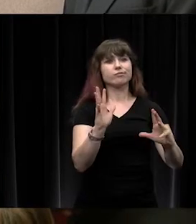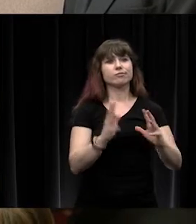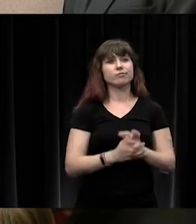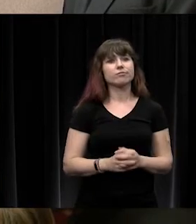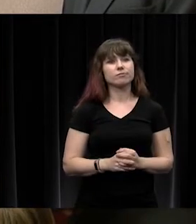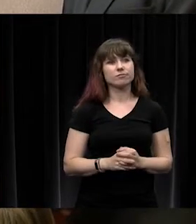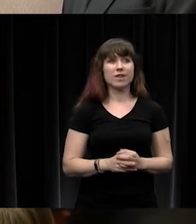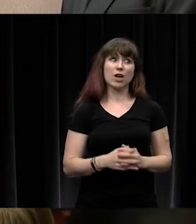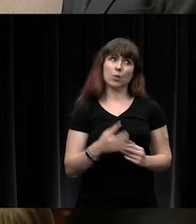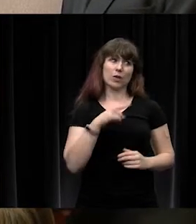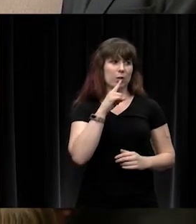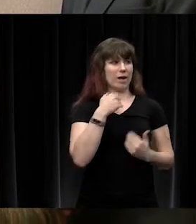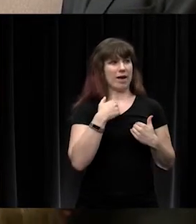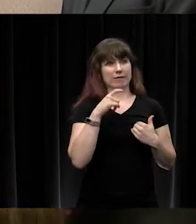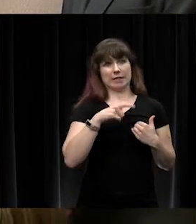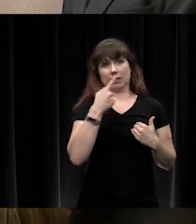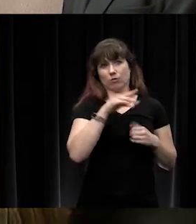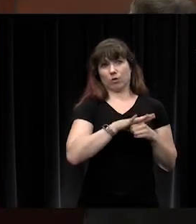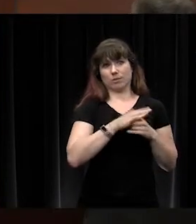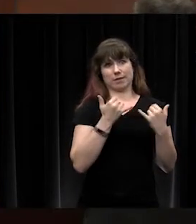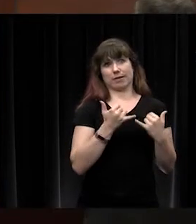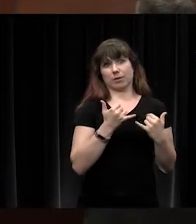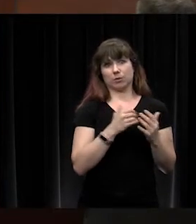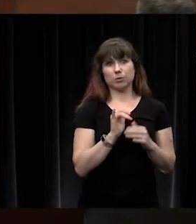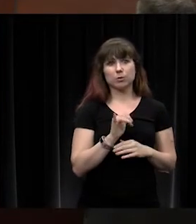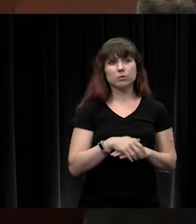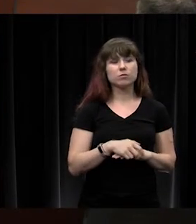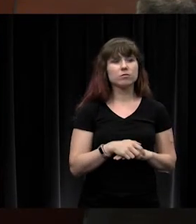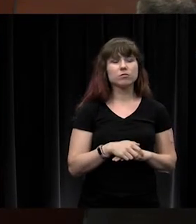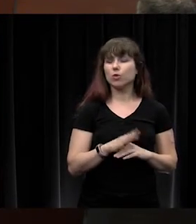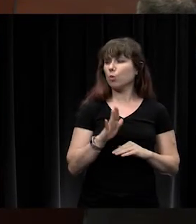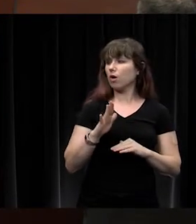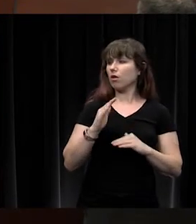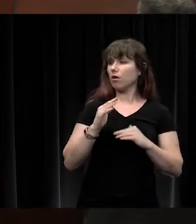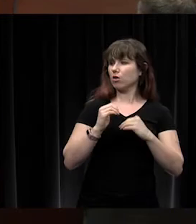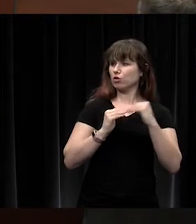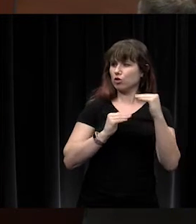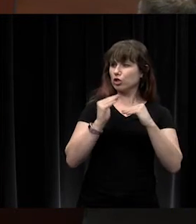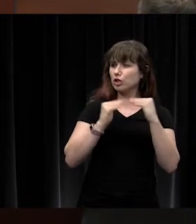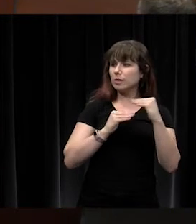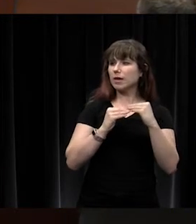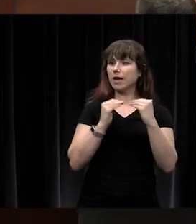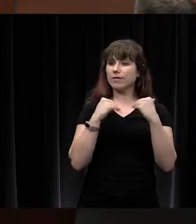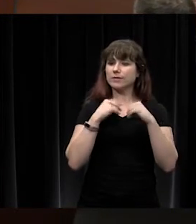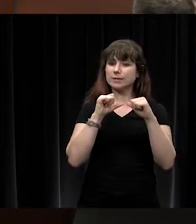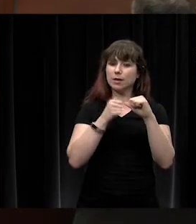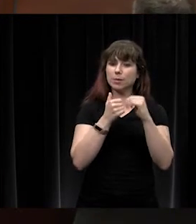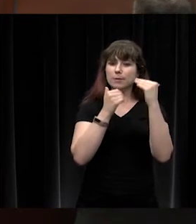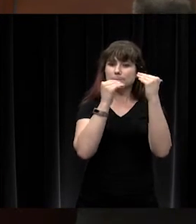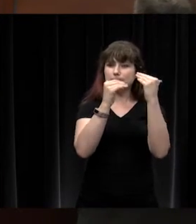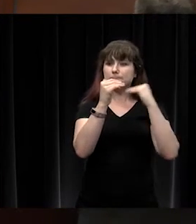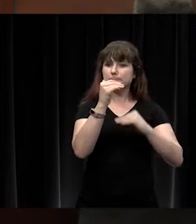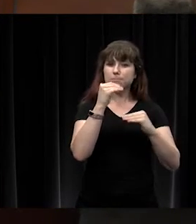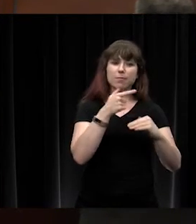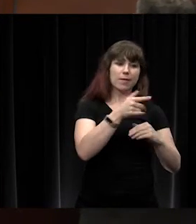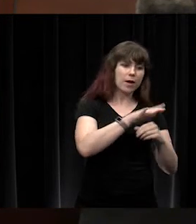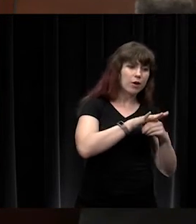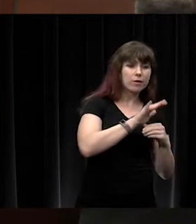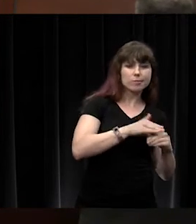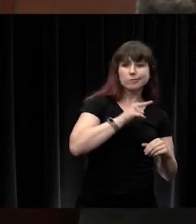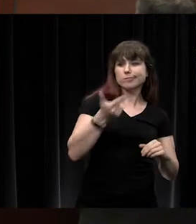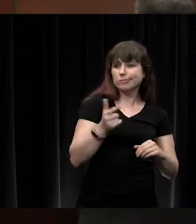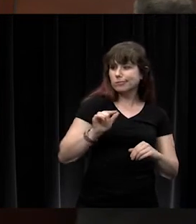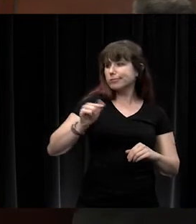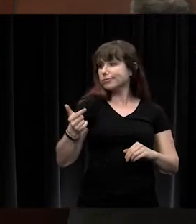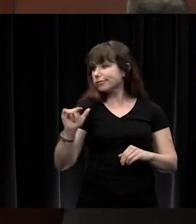need right now. Right. Will it be construction be staged? Are you going to all at once? All at once. So it'll